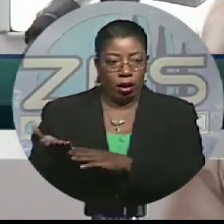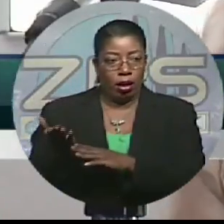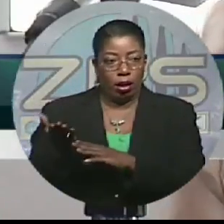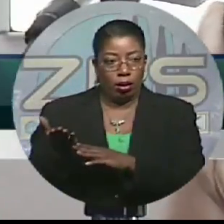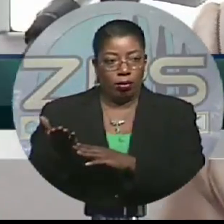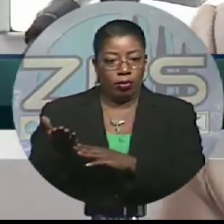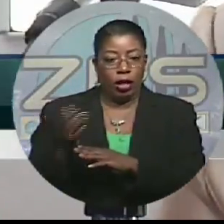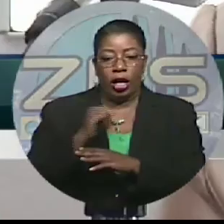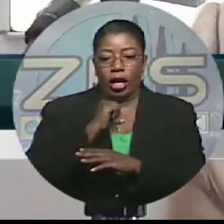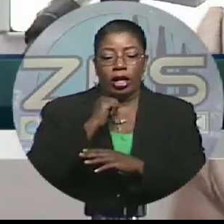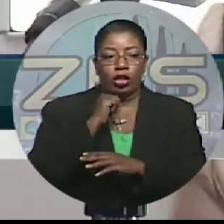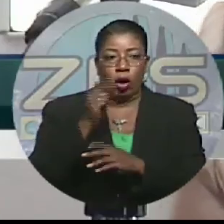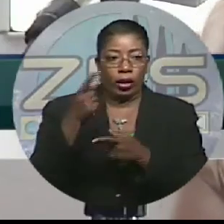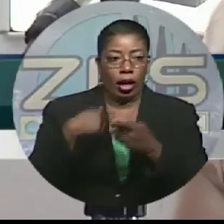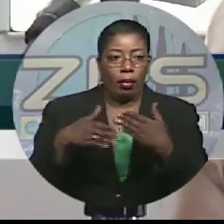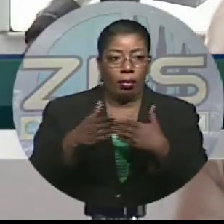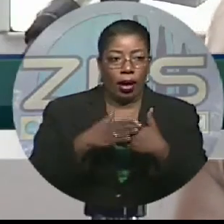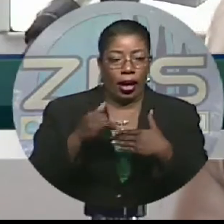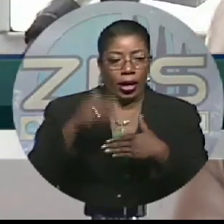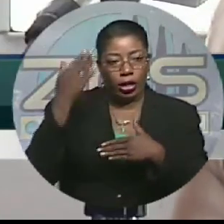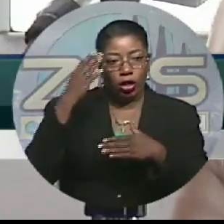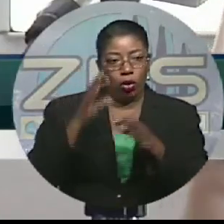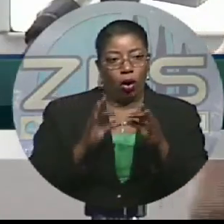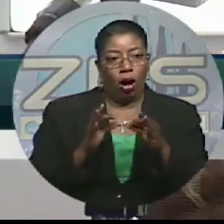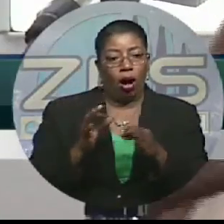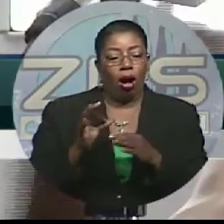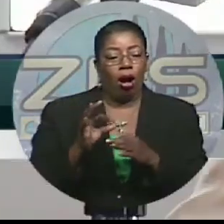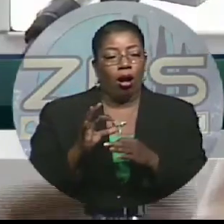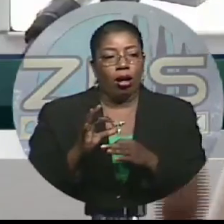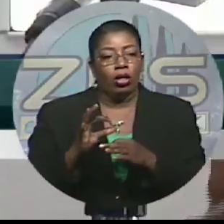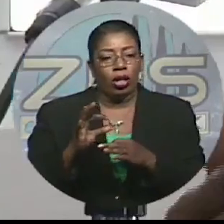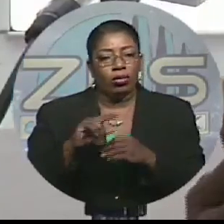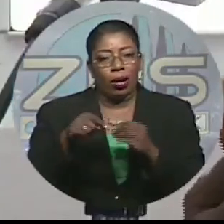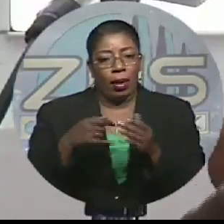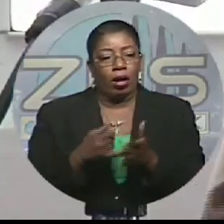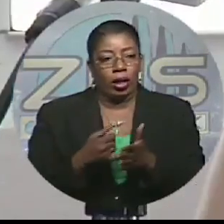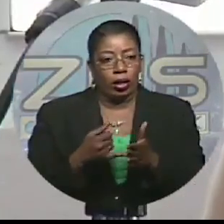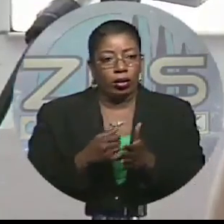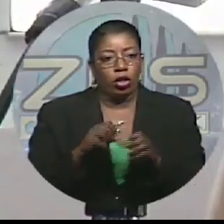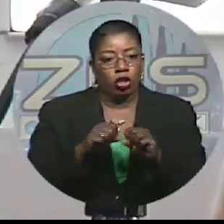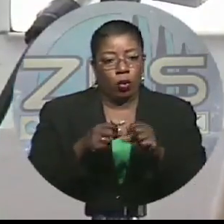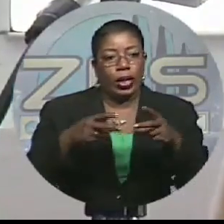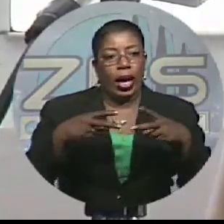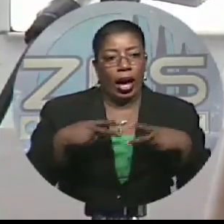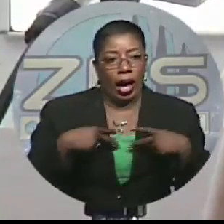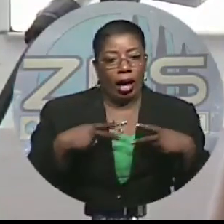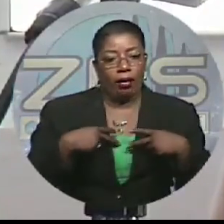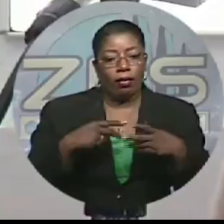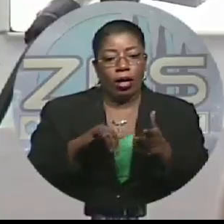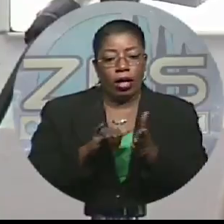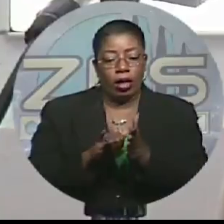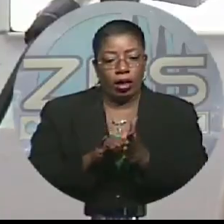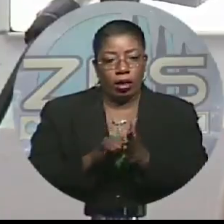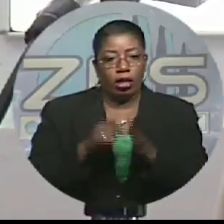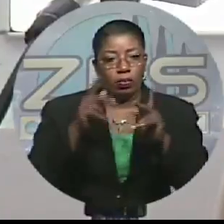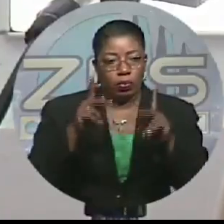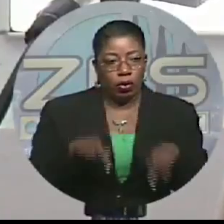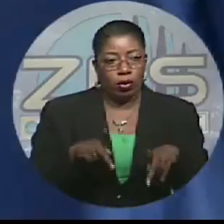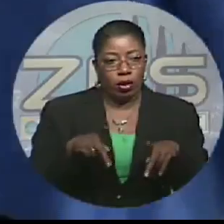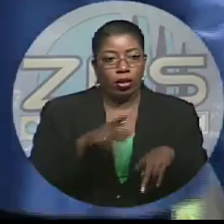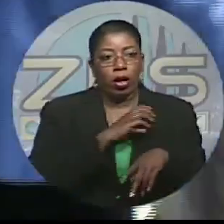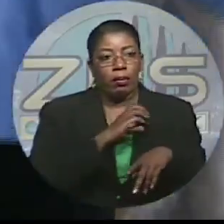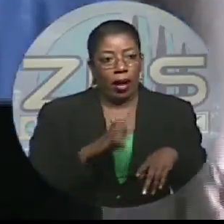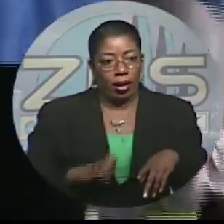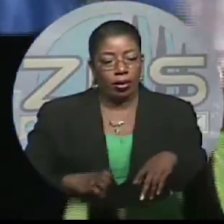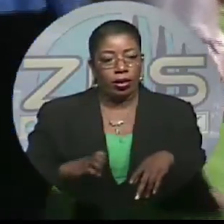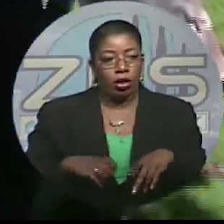geriatrics and never return. I know of it. And so we have the Peace Ambassadors. I'm certain Mrs. Darling